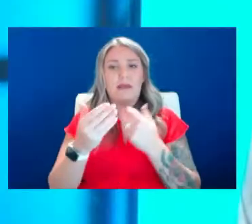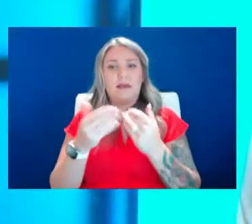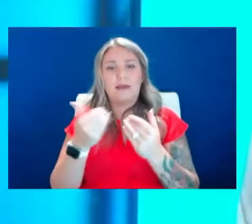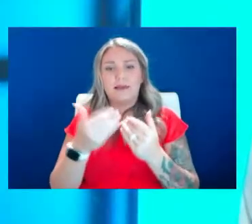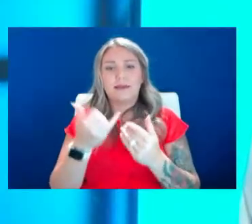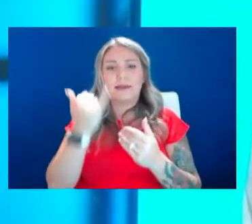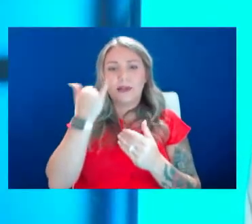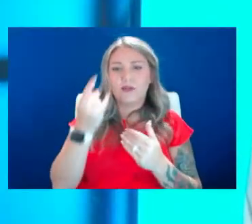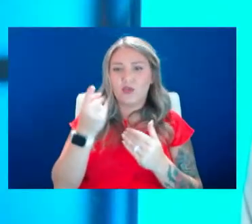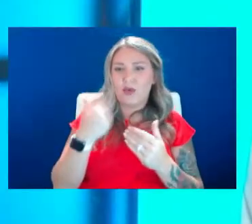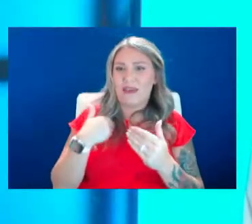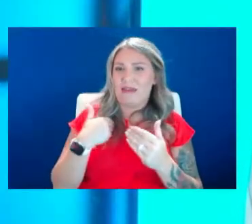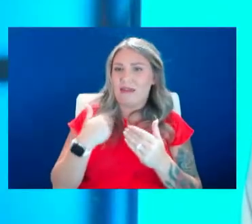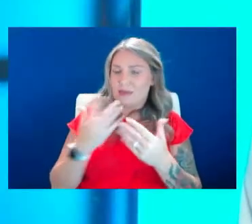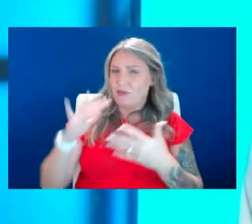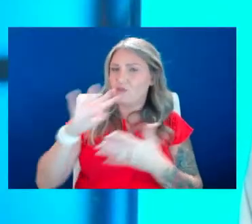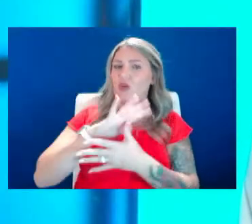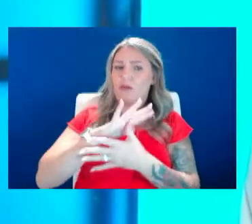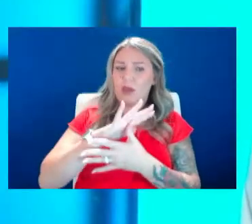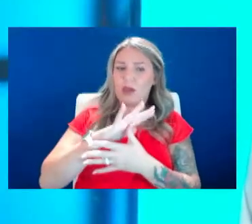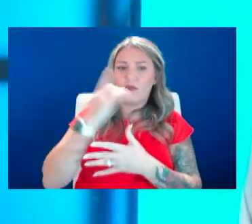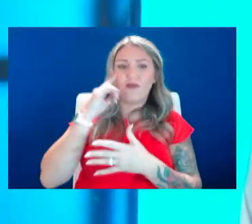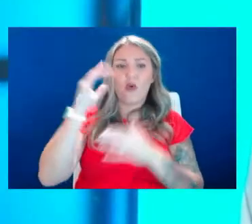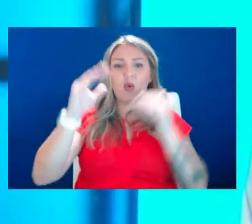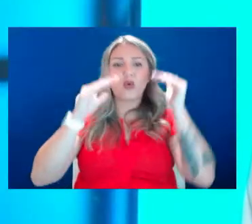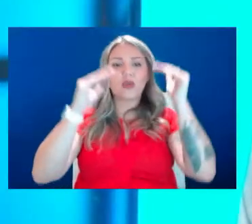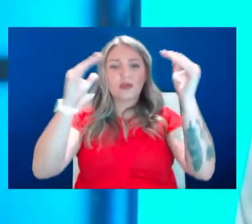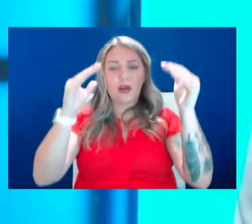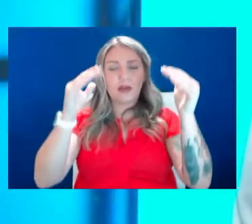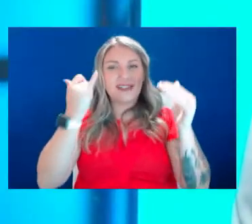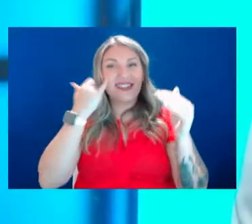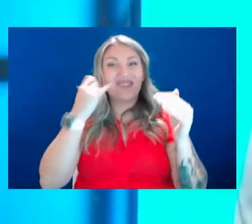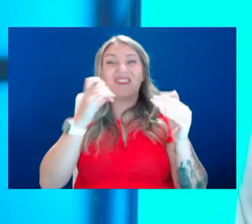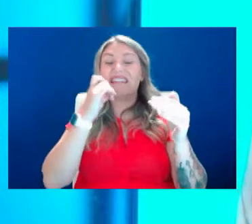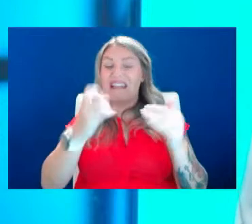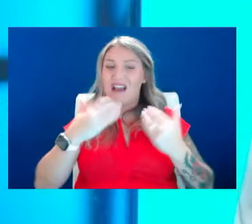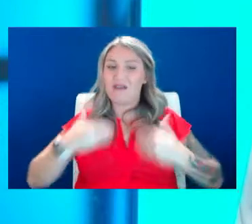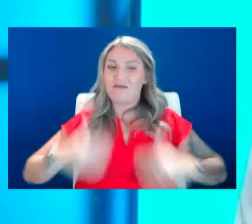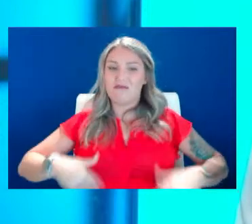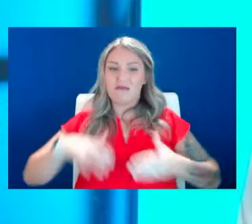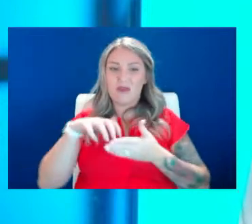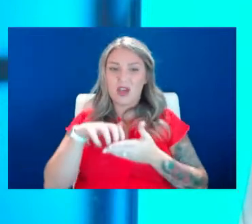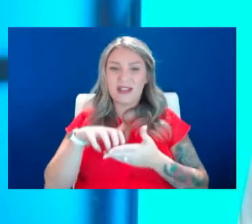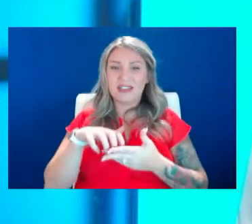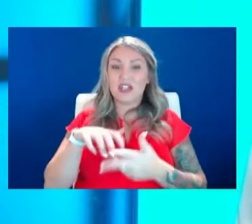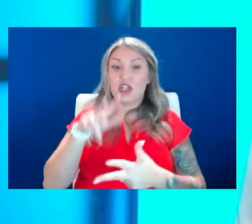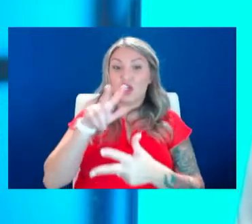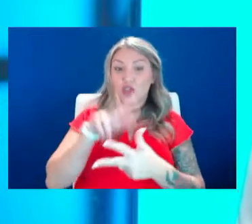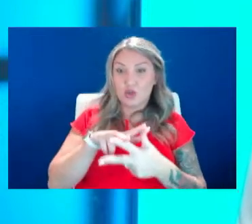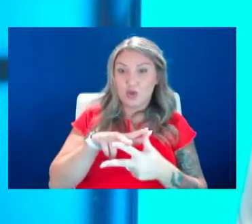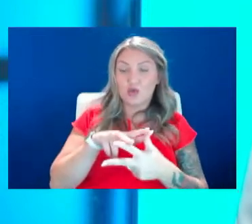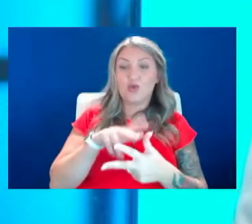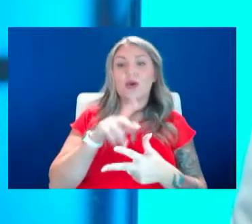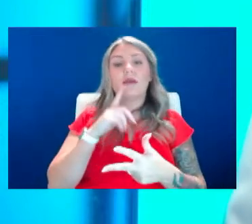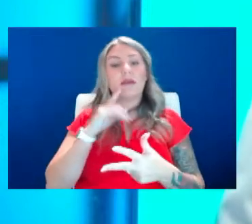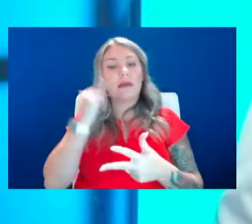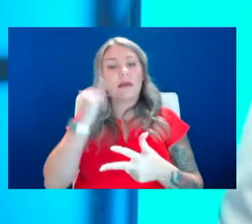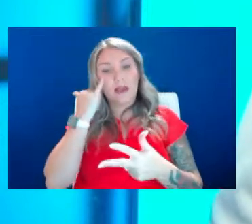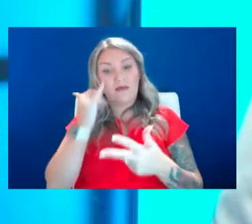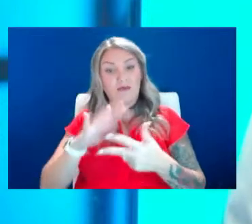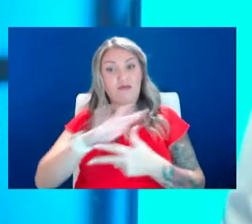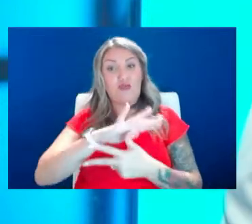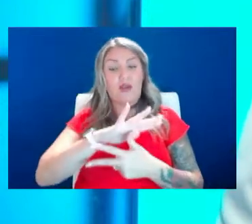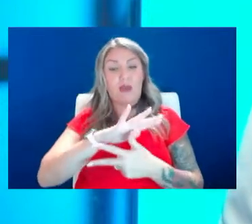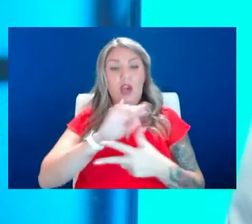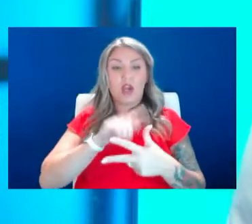primary series, which again for adults, if you're not immunocompromised, it's going to be those 2 doses. If you've had that primary series, then you just